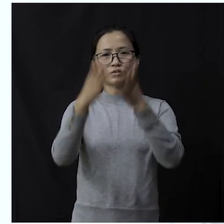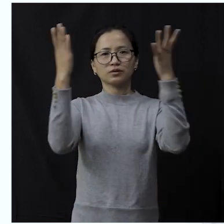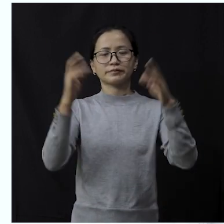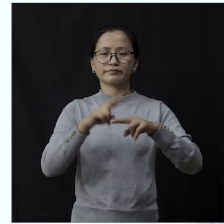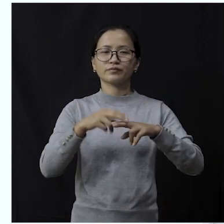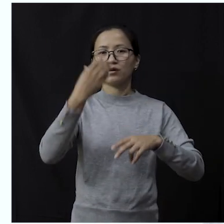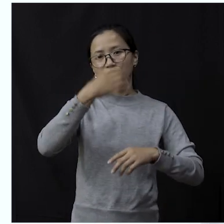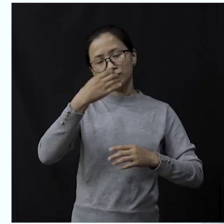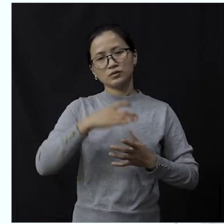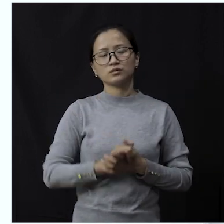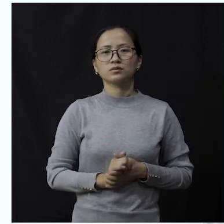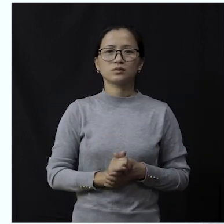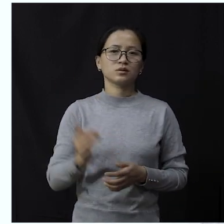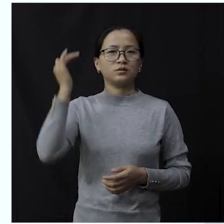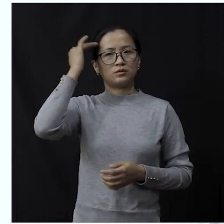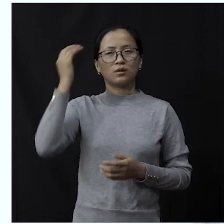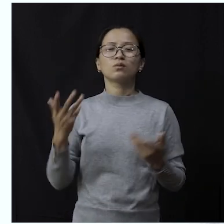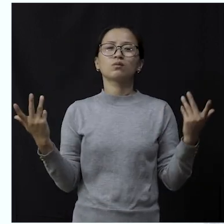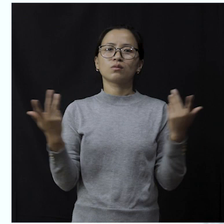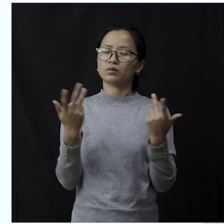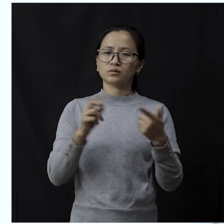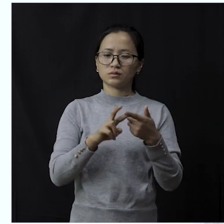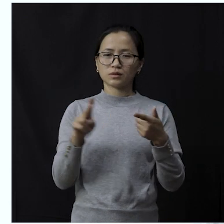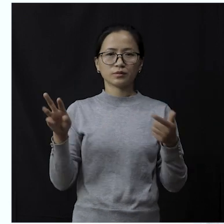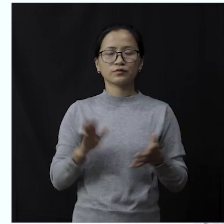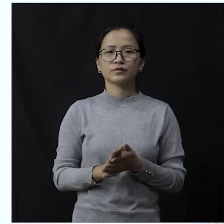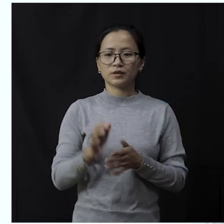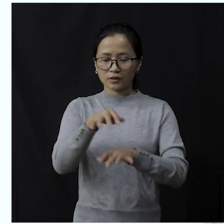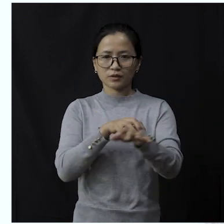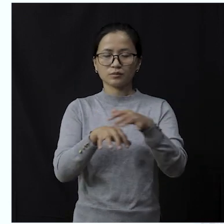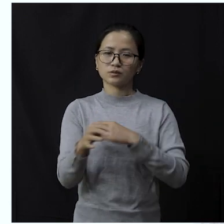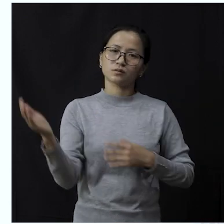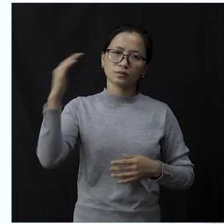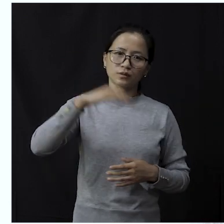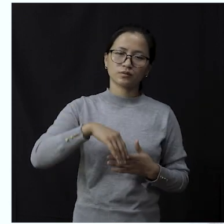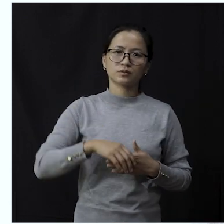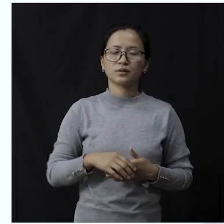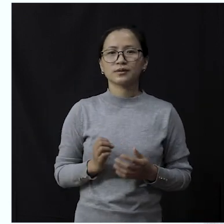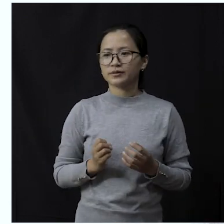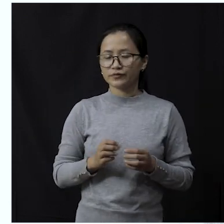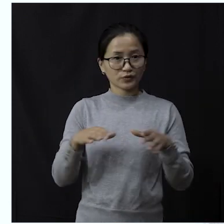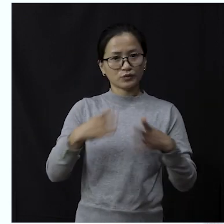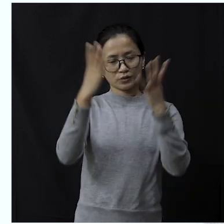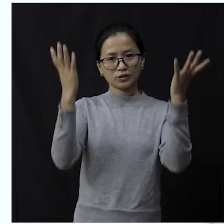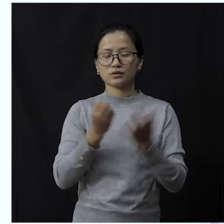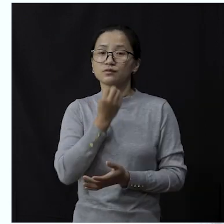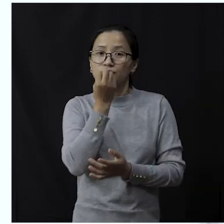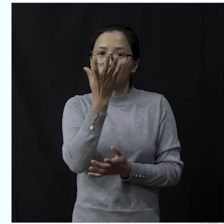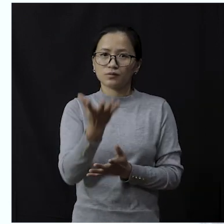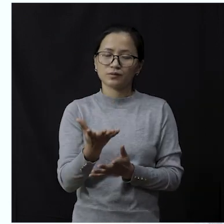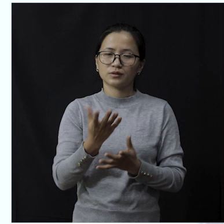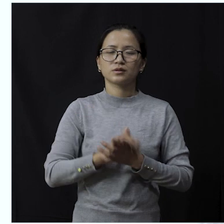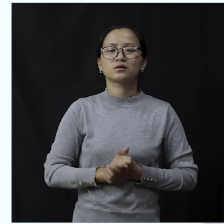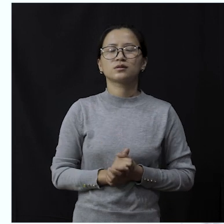bearing fruits, so they will know what type of animals will come there. If they see a tree that is flowering, not even